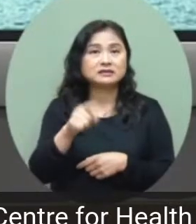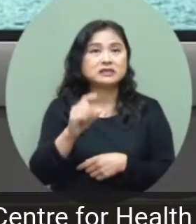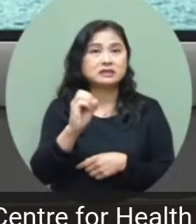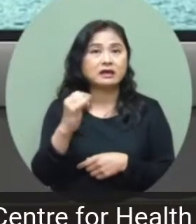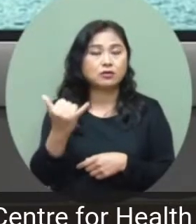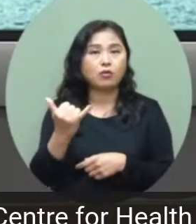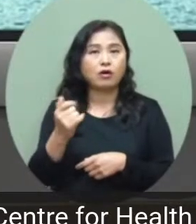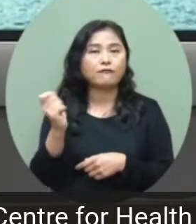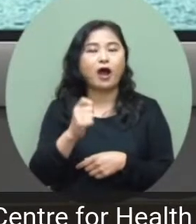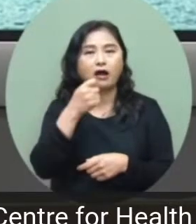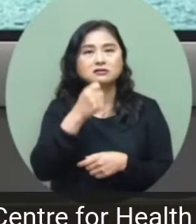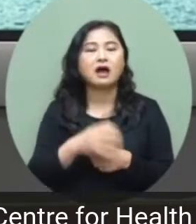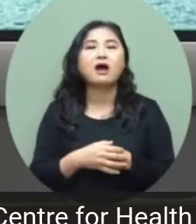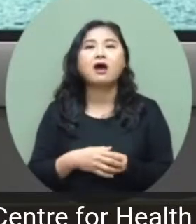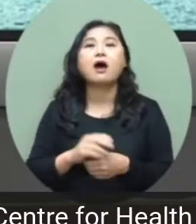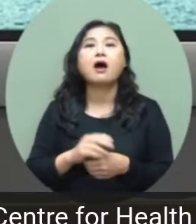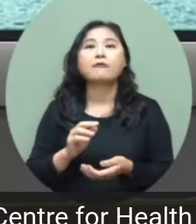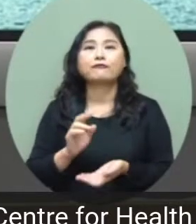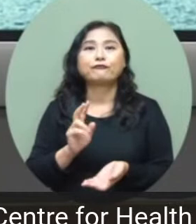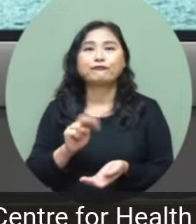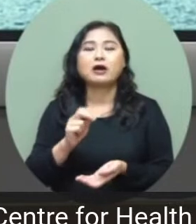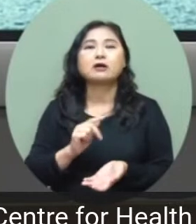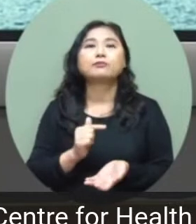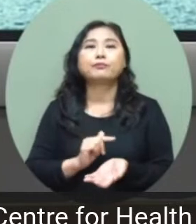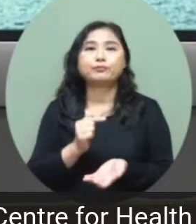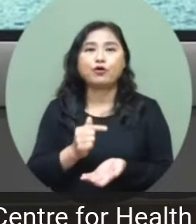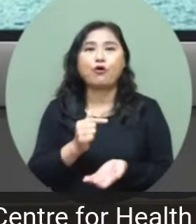740,658 of them are PCR positive cases and